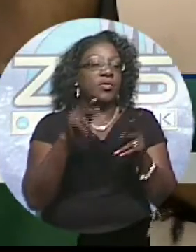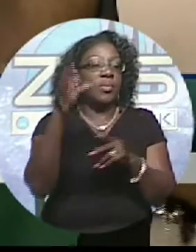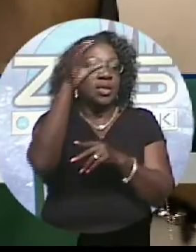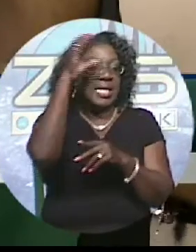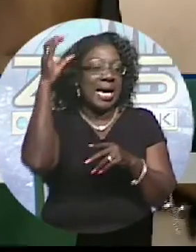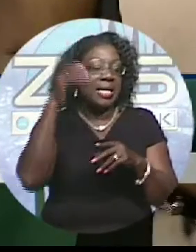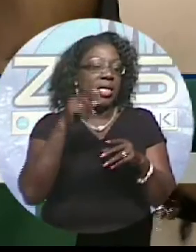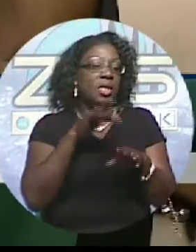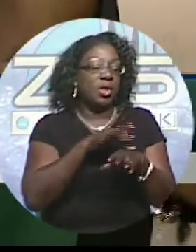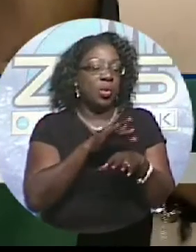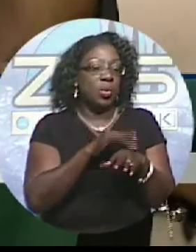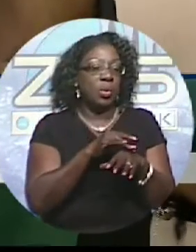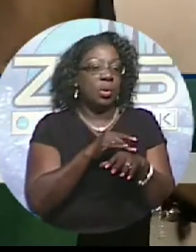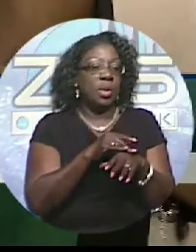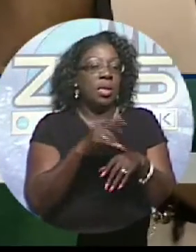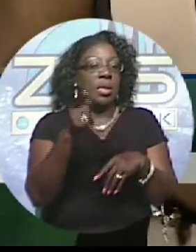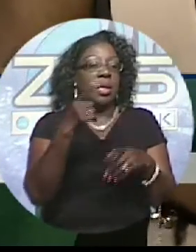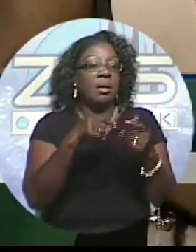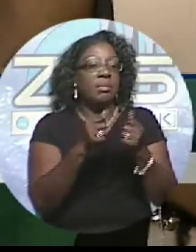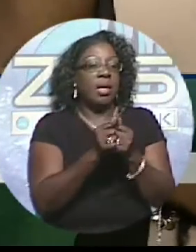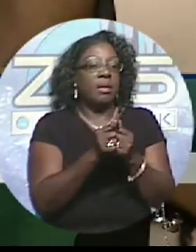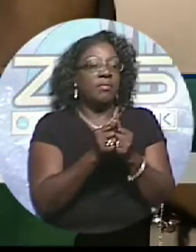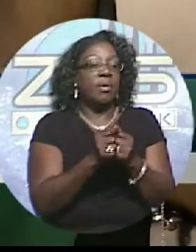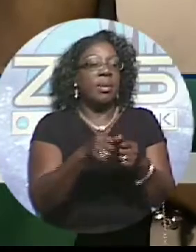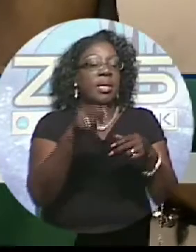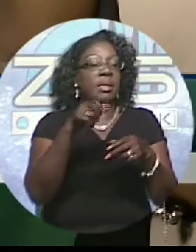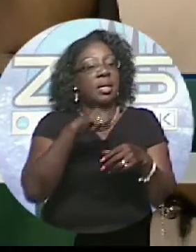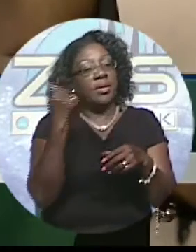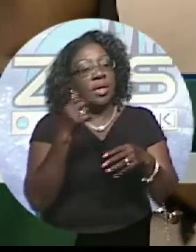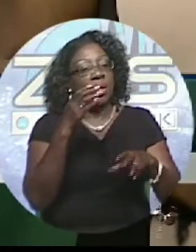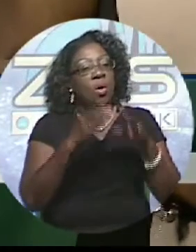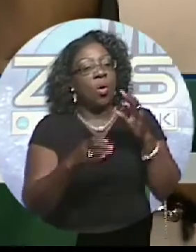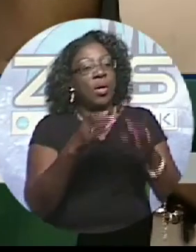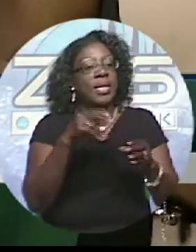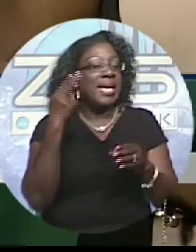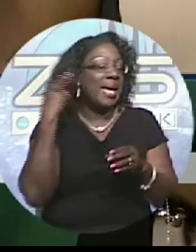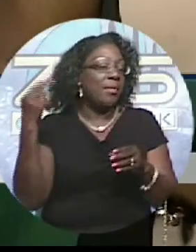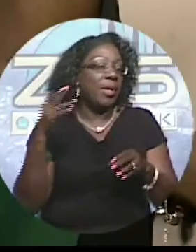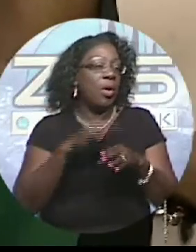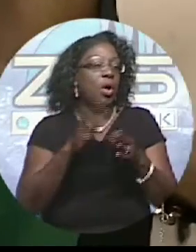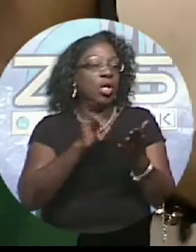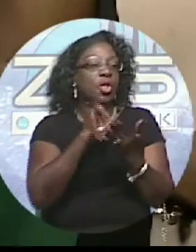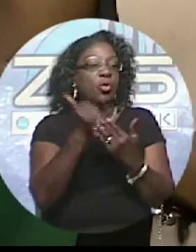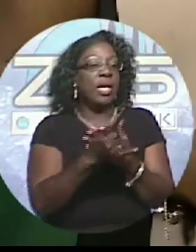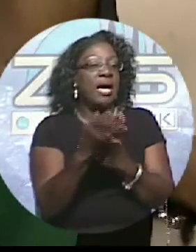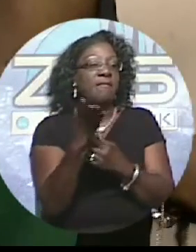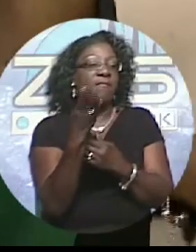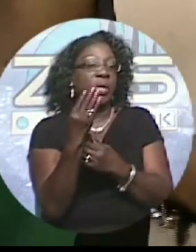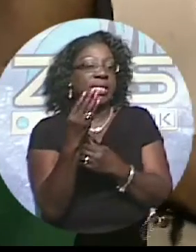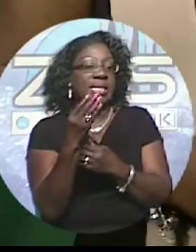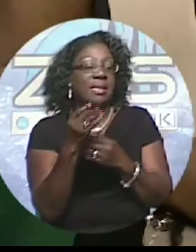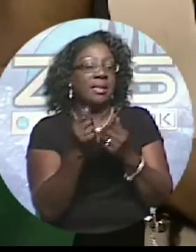to chambers for a status hearing on July 14th, and the matter has been adjourned